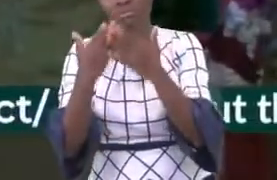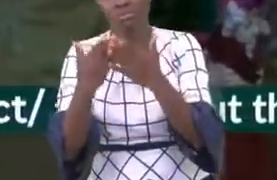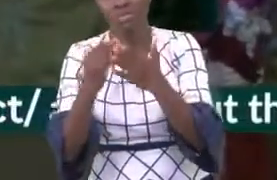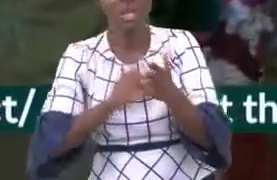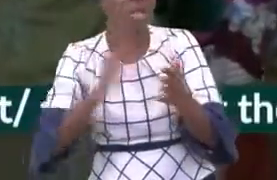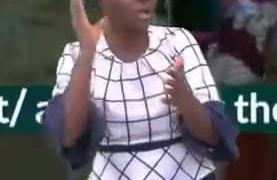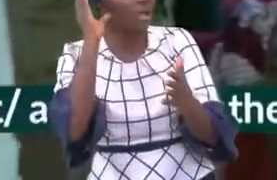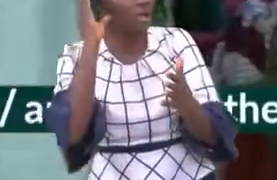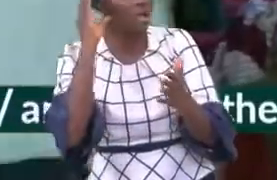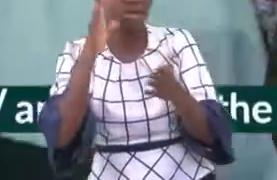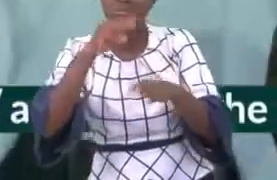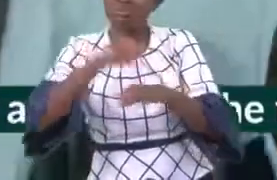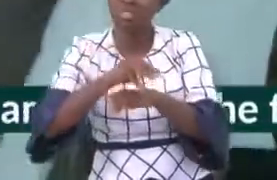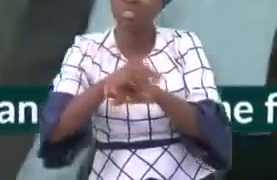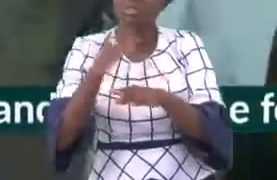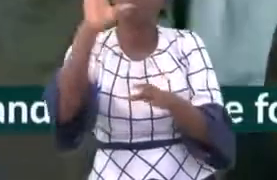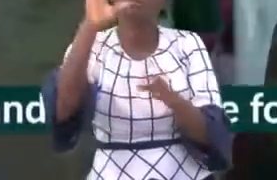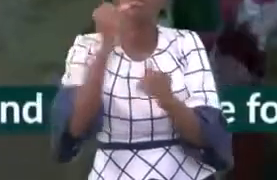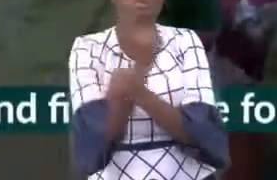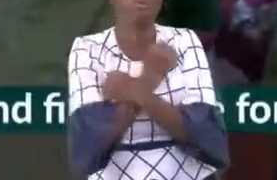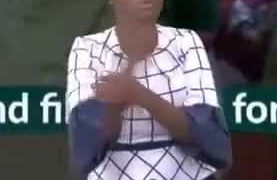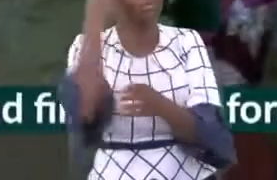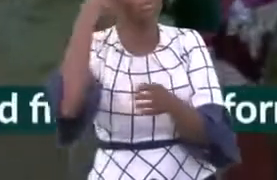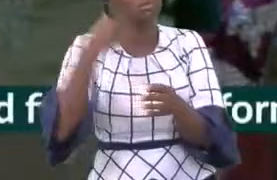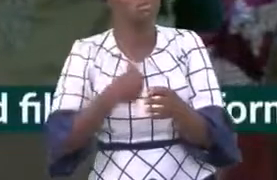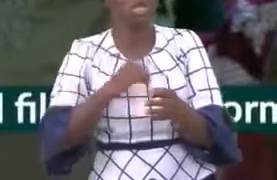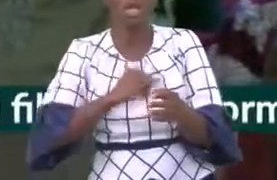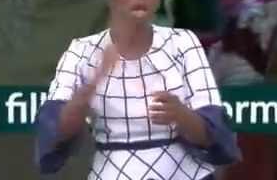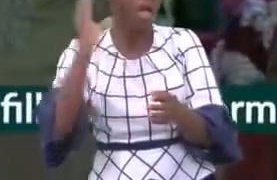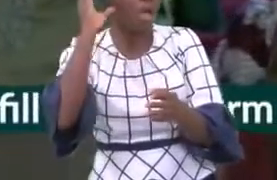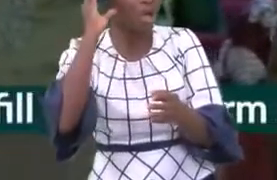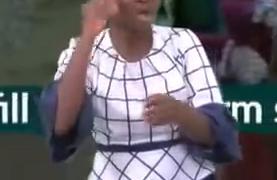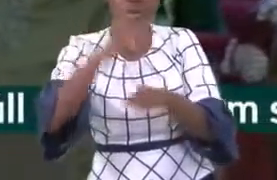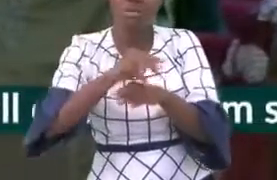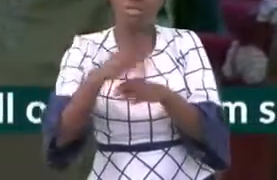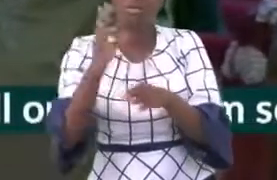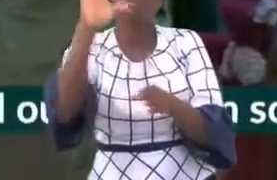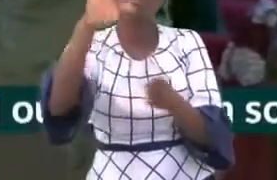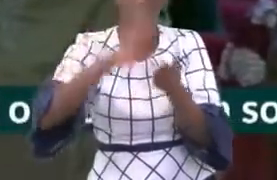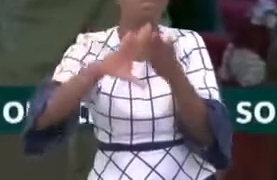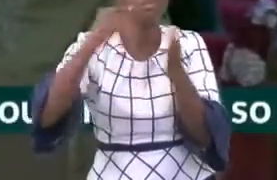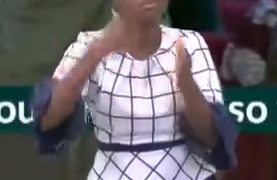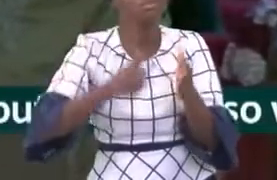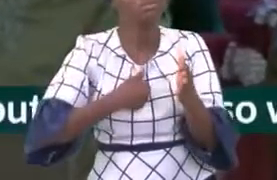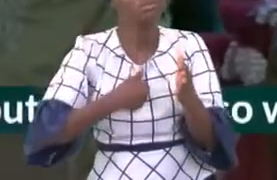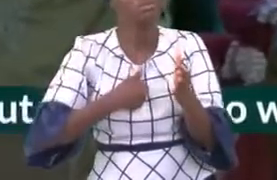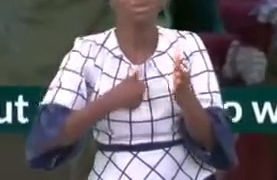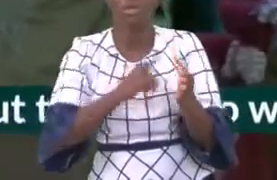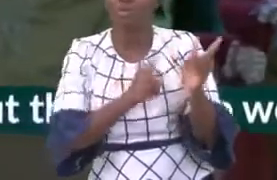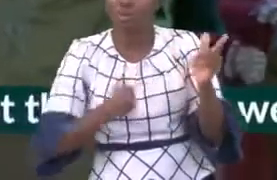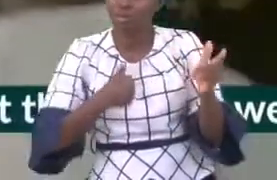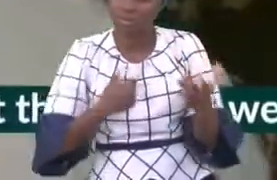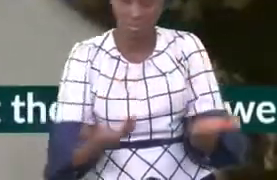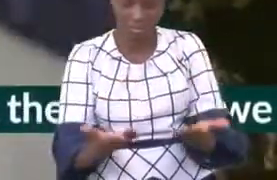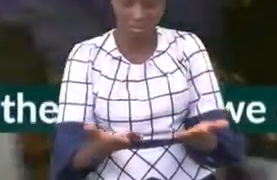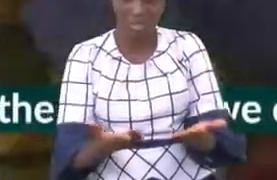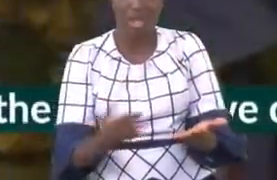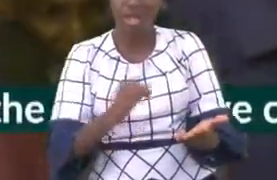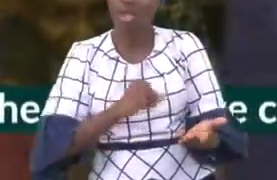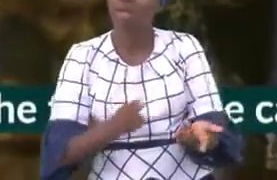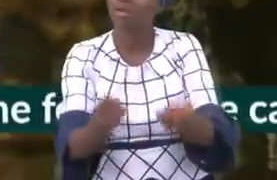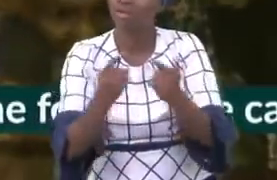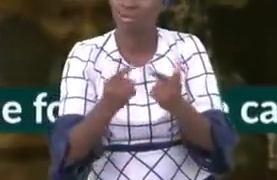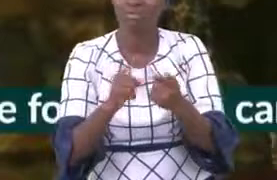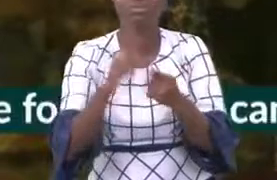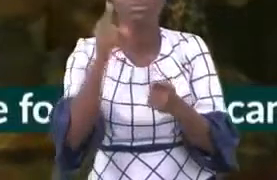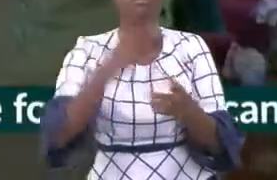your forgiveness. Lord, I come to you. Please forgive me. I believe. Tell God